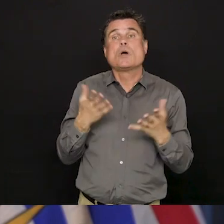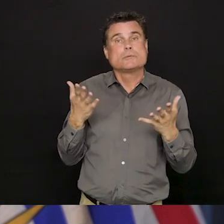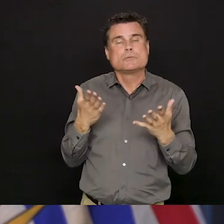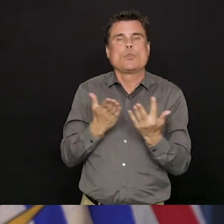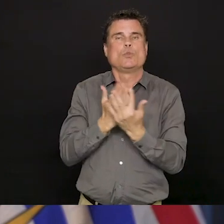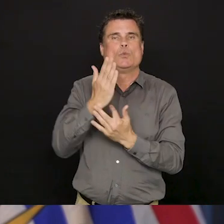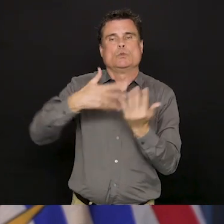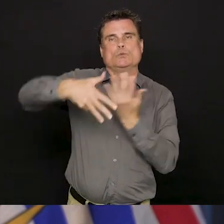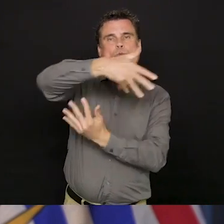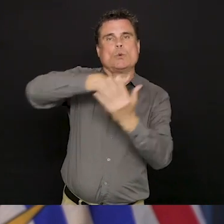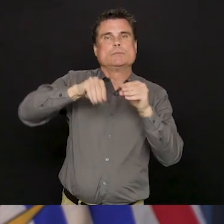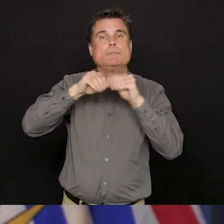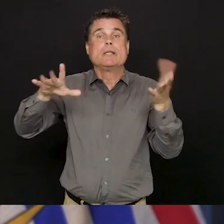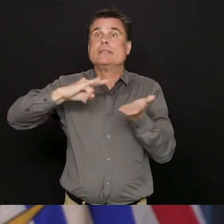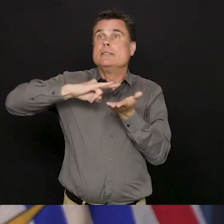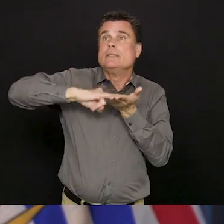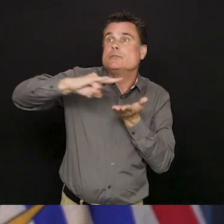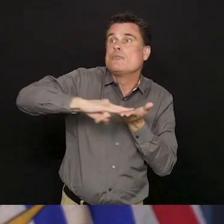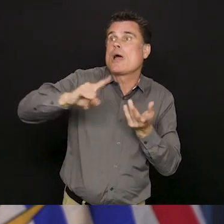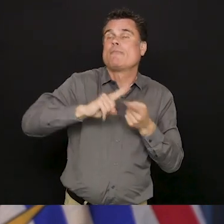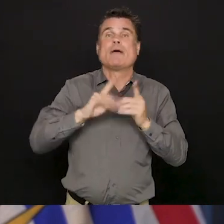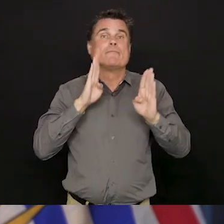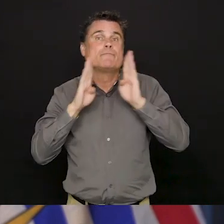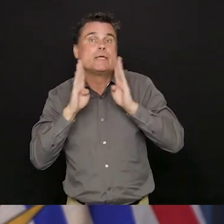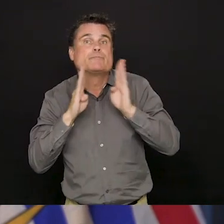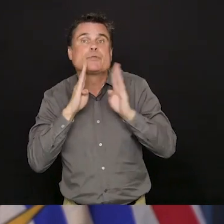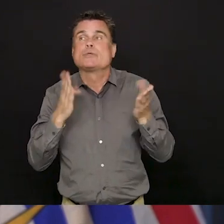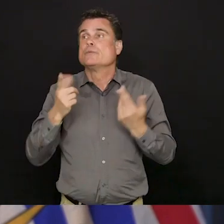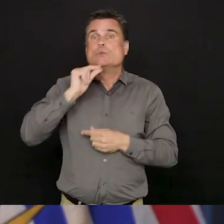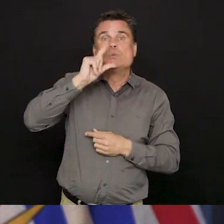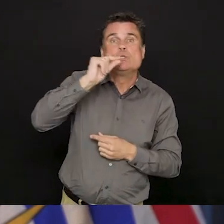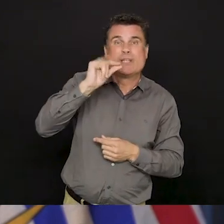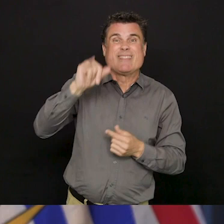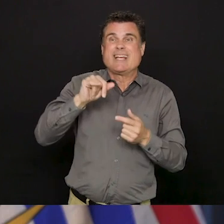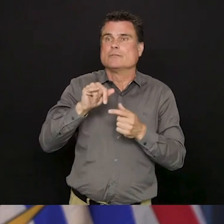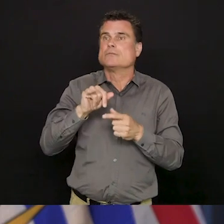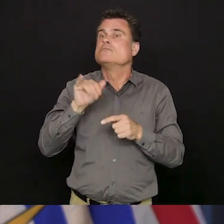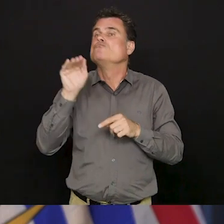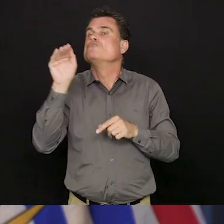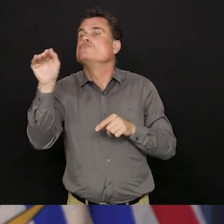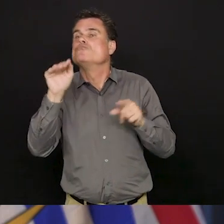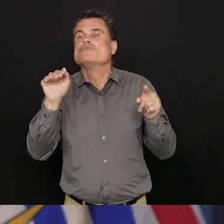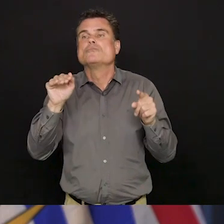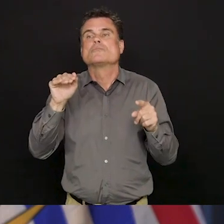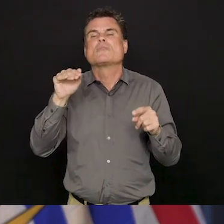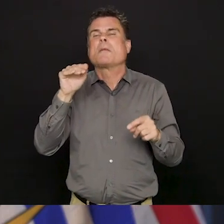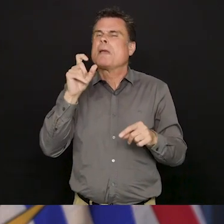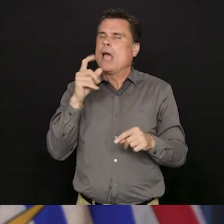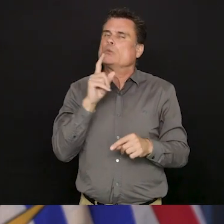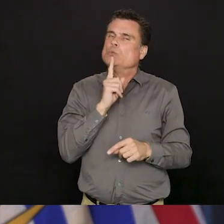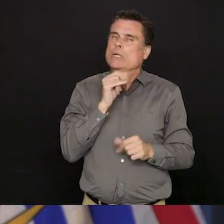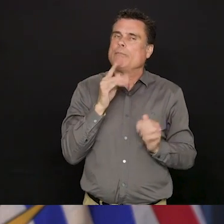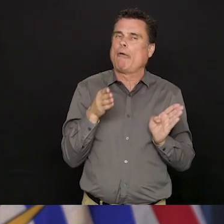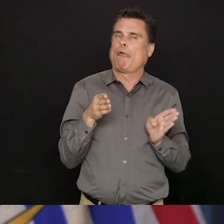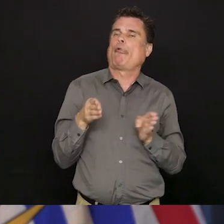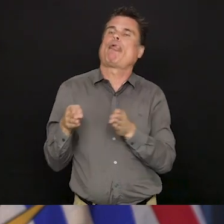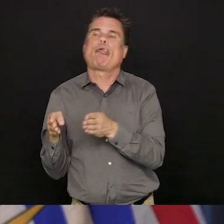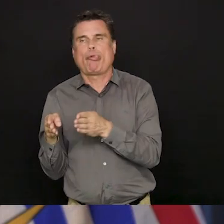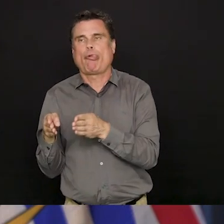people's opinion, likely to be a bit biased towards people who had concerns that they might have had infection. The other thing that